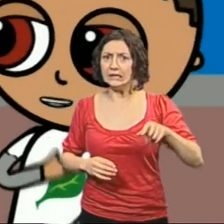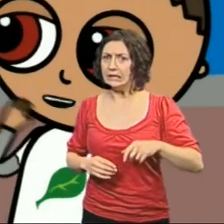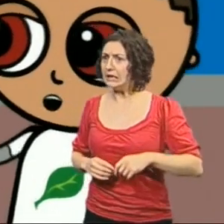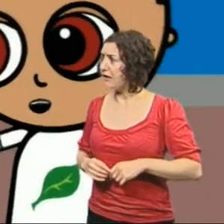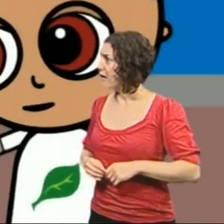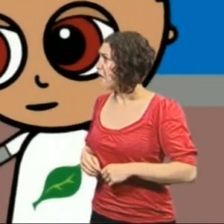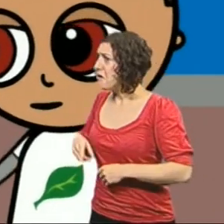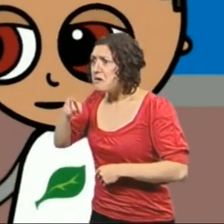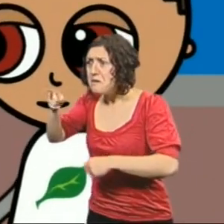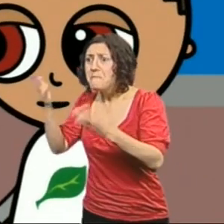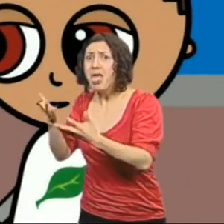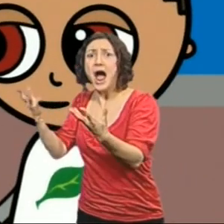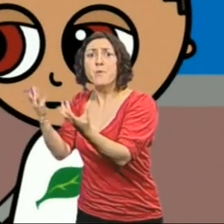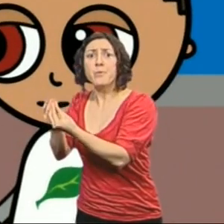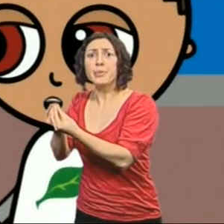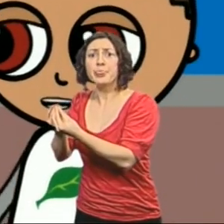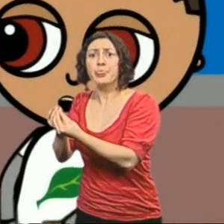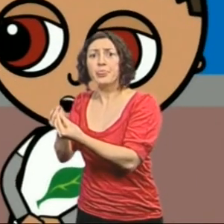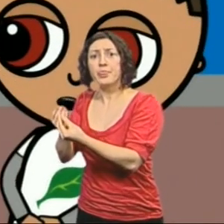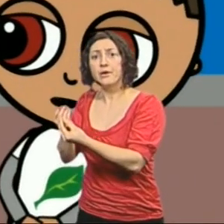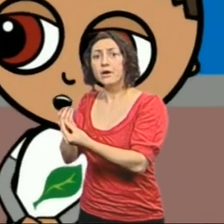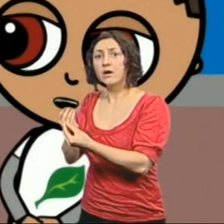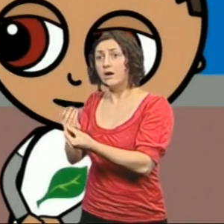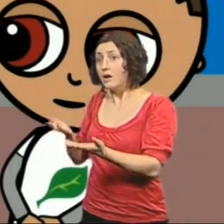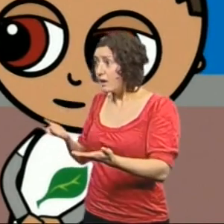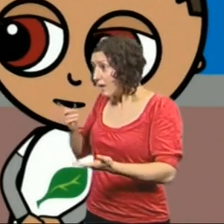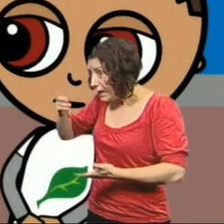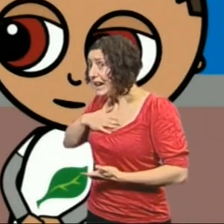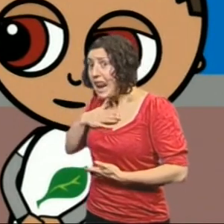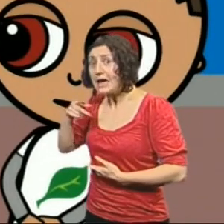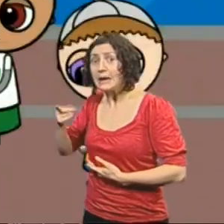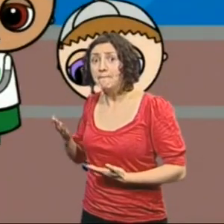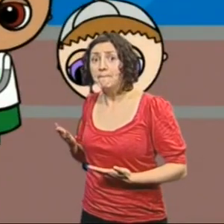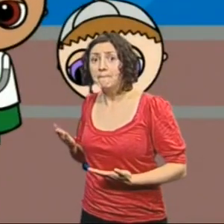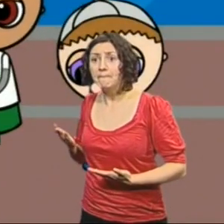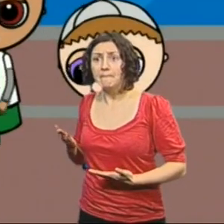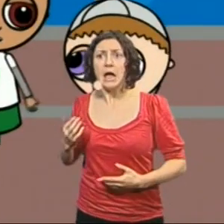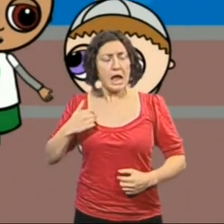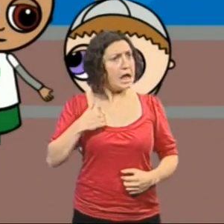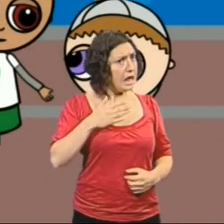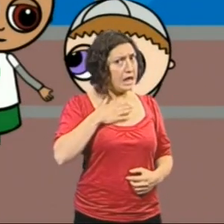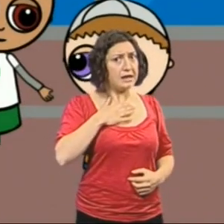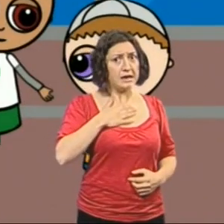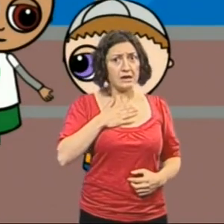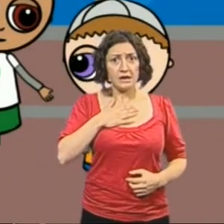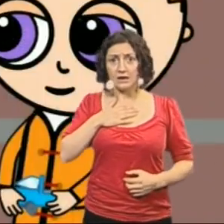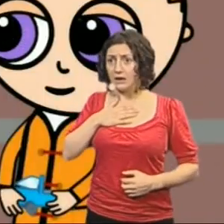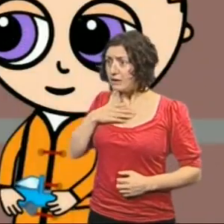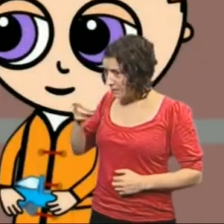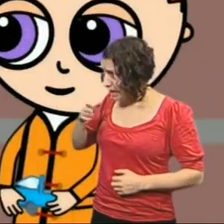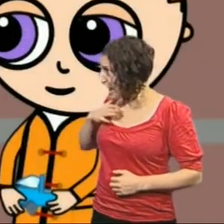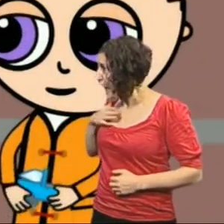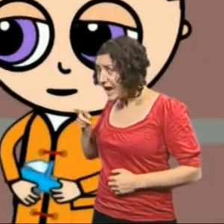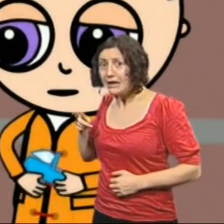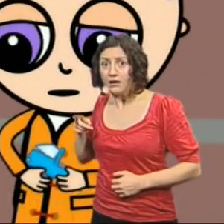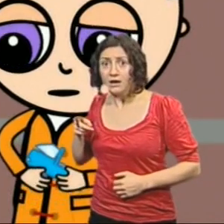was playing with you. I guess. You like Noel, don't you? Of course. And you like Aaron? Yeah. If we